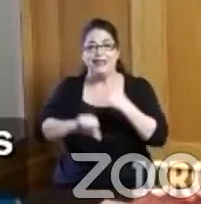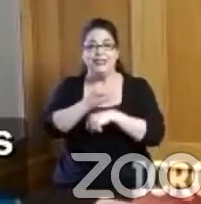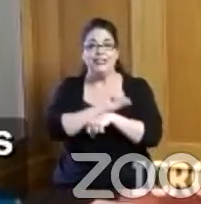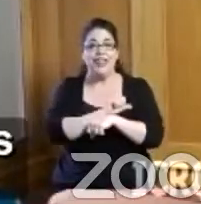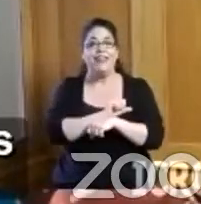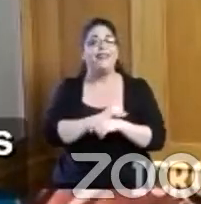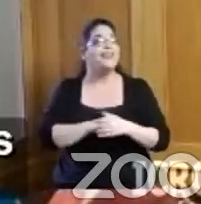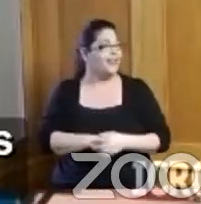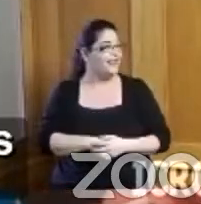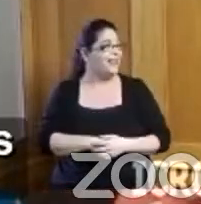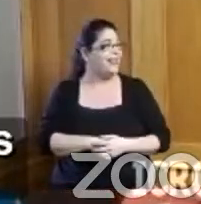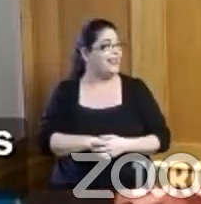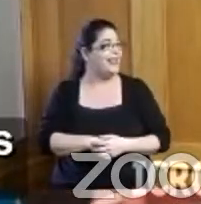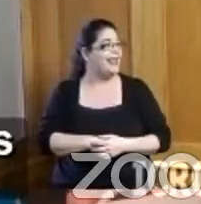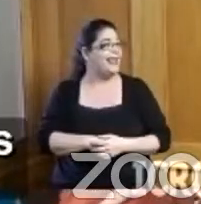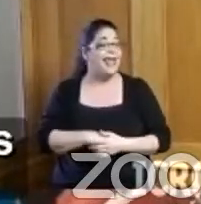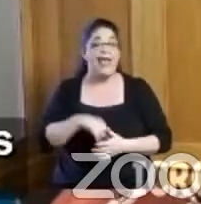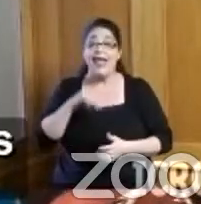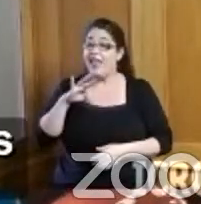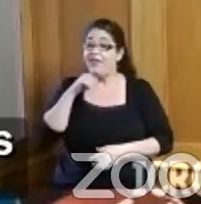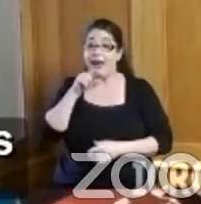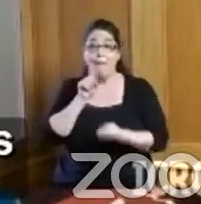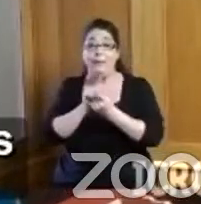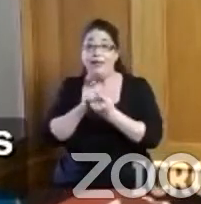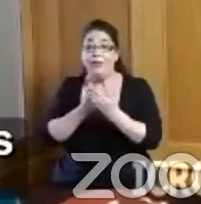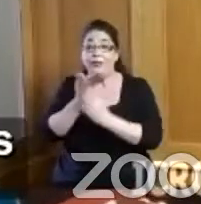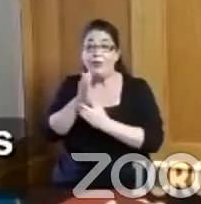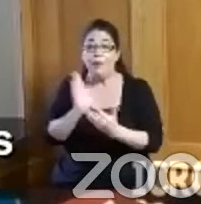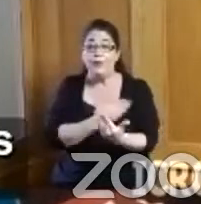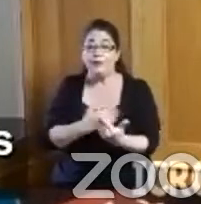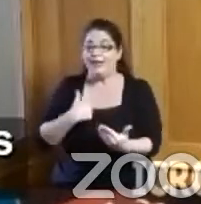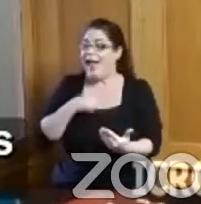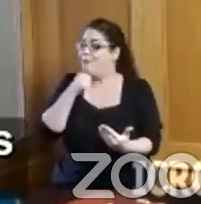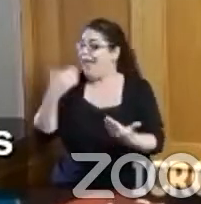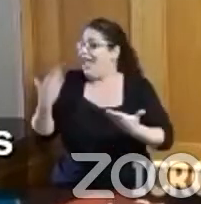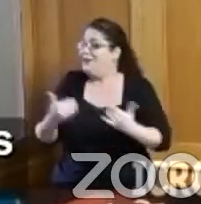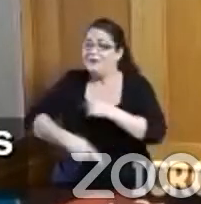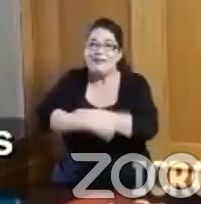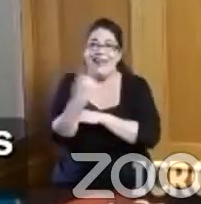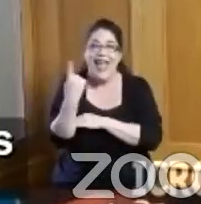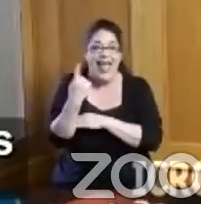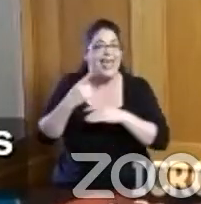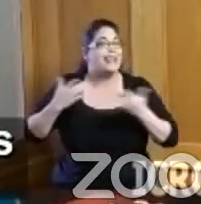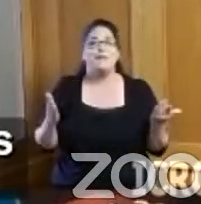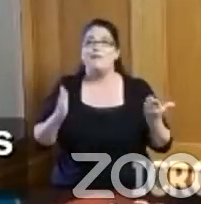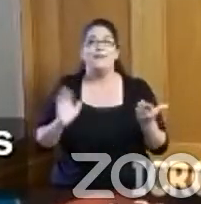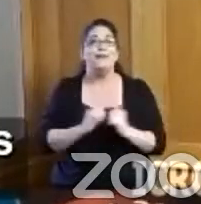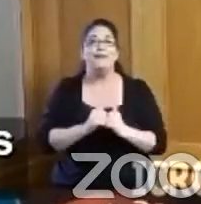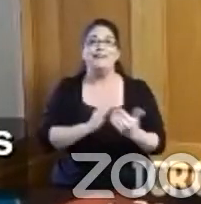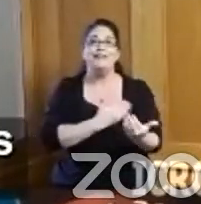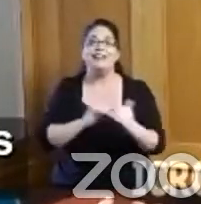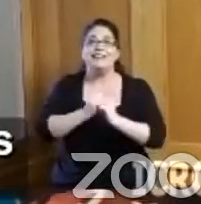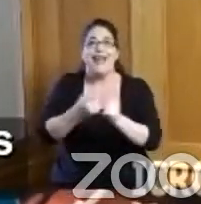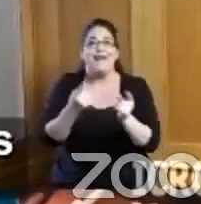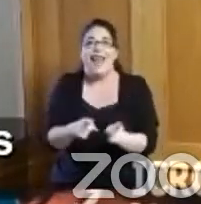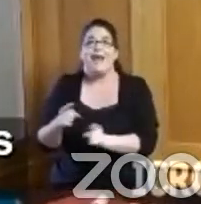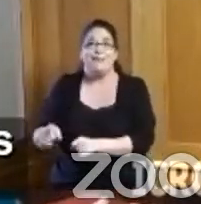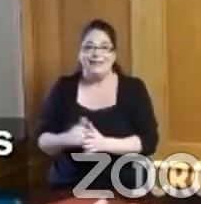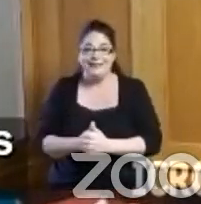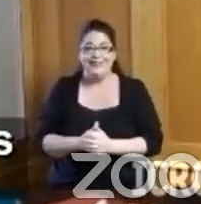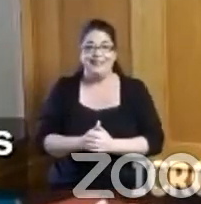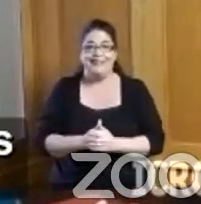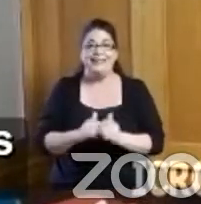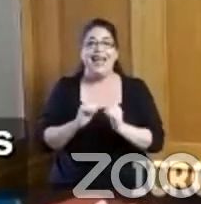and maybe if they didn't meet with music, I wouldn't be here today. So music is powerful. And that's how come I've met a